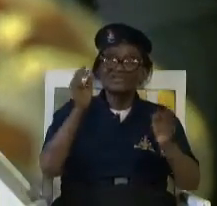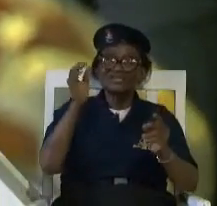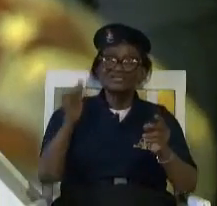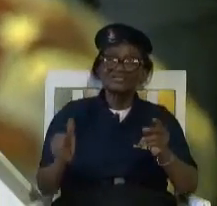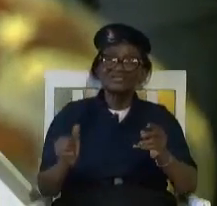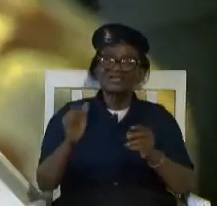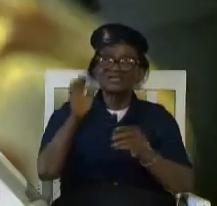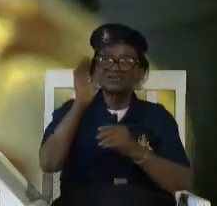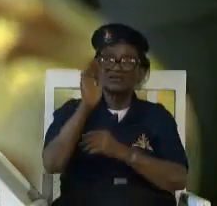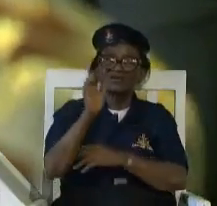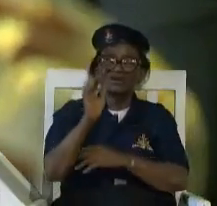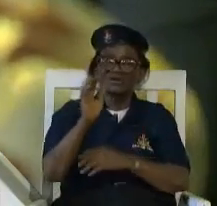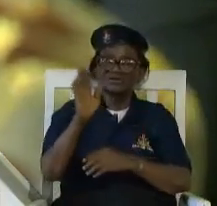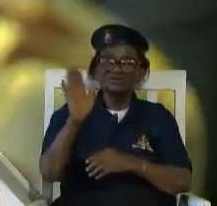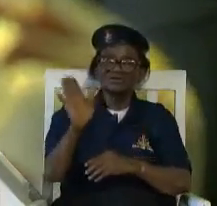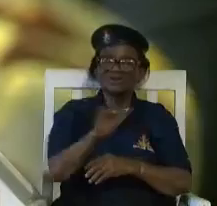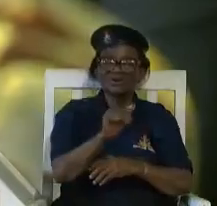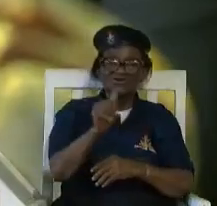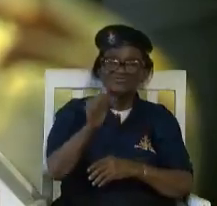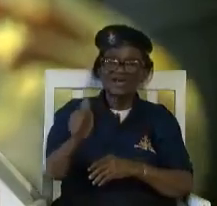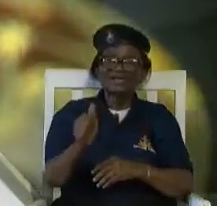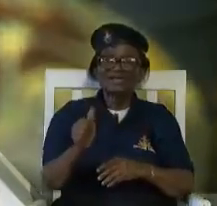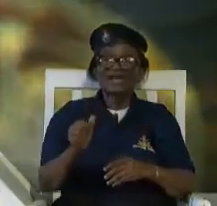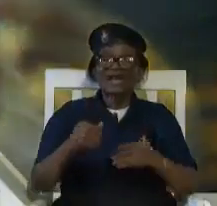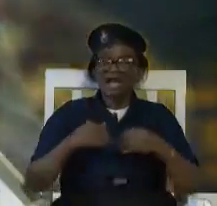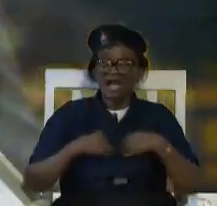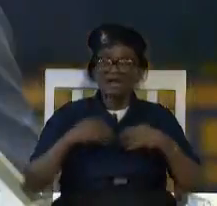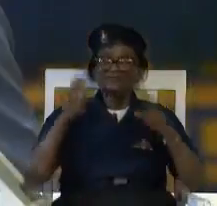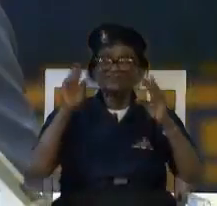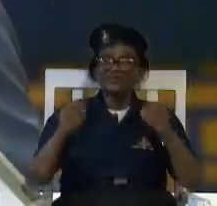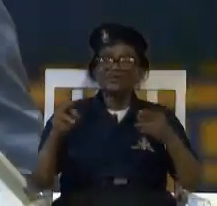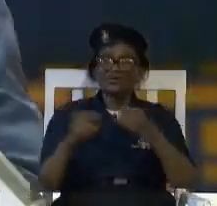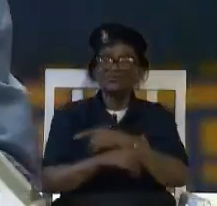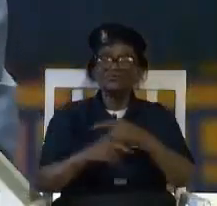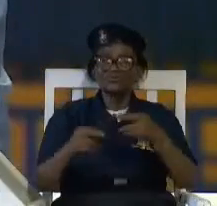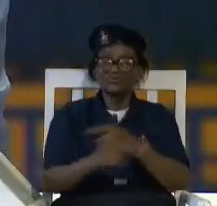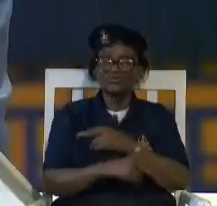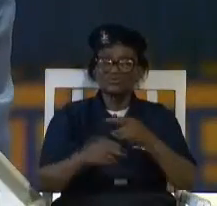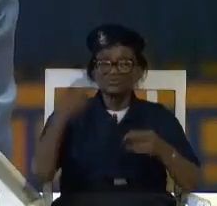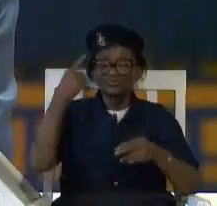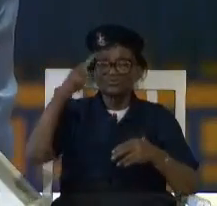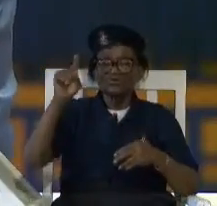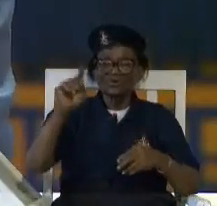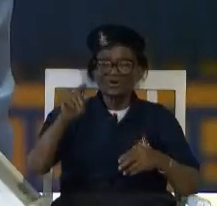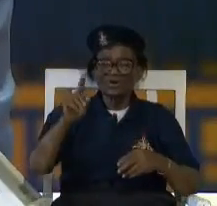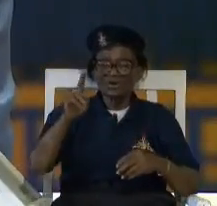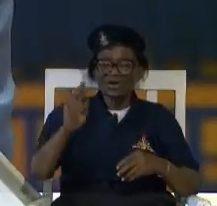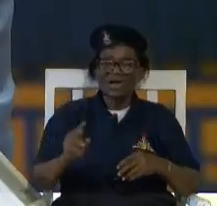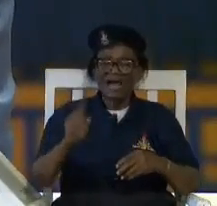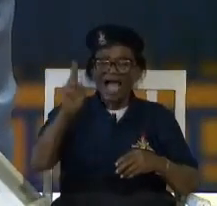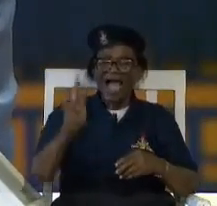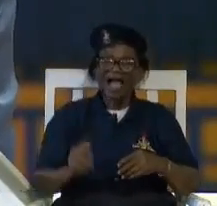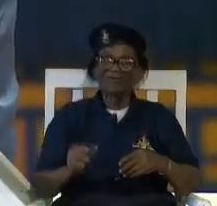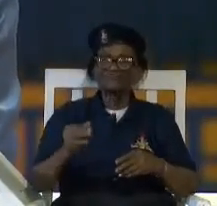God, your Father, has no room for half